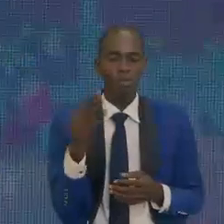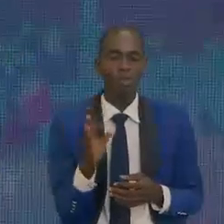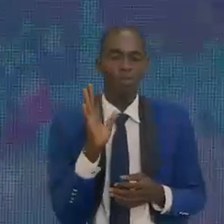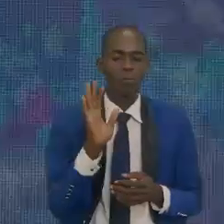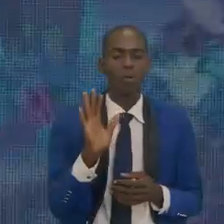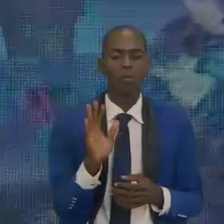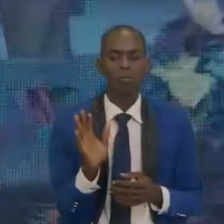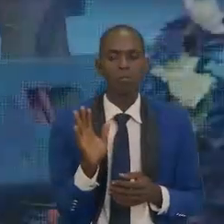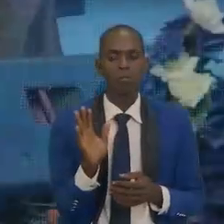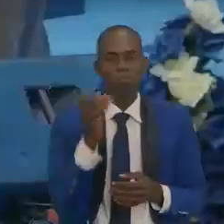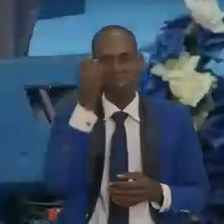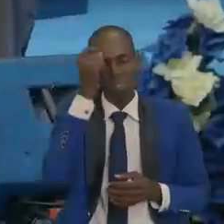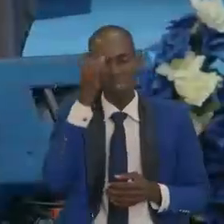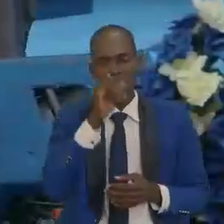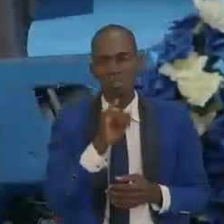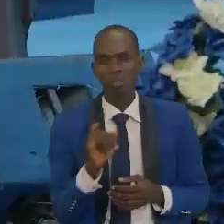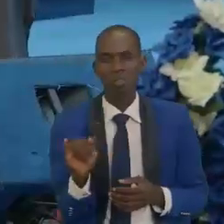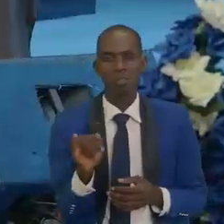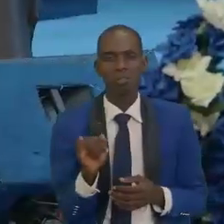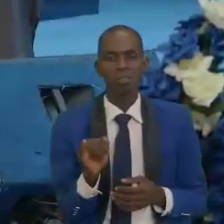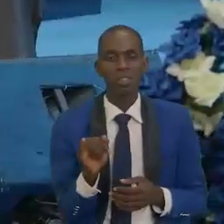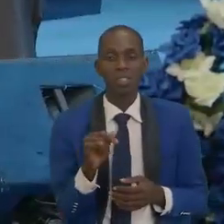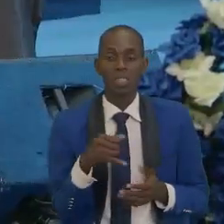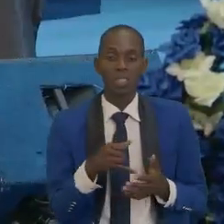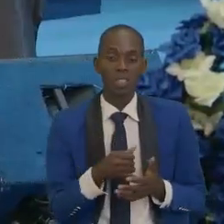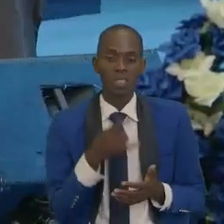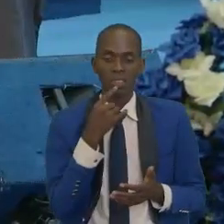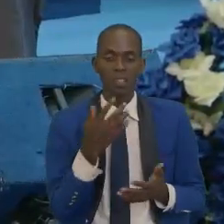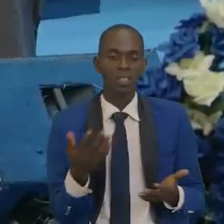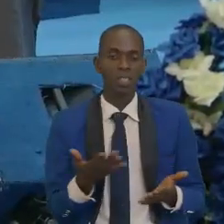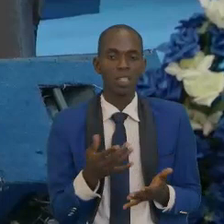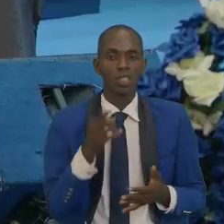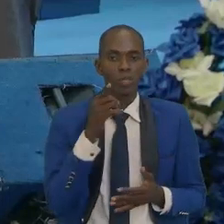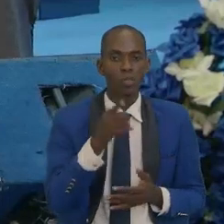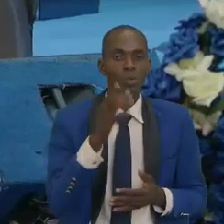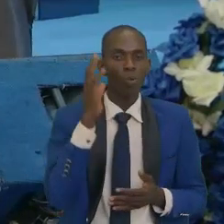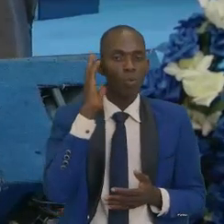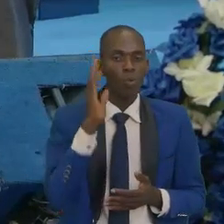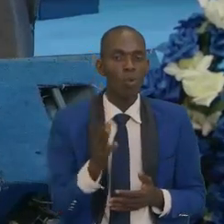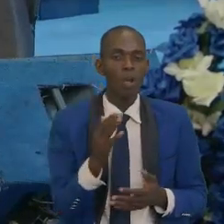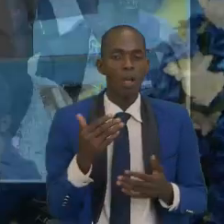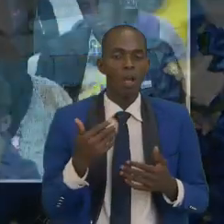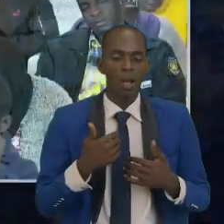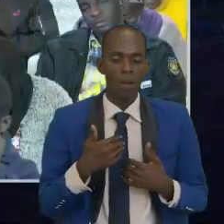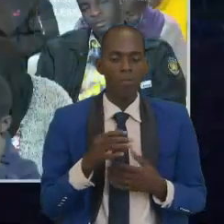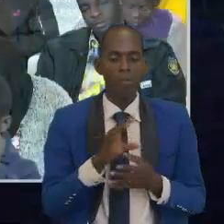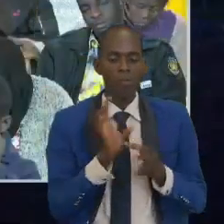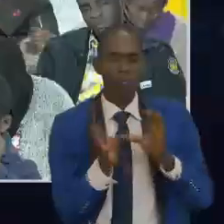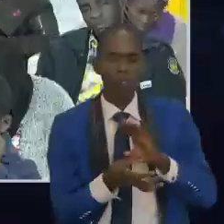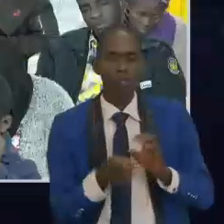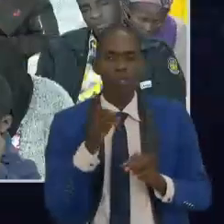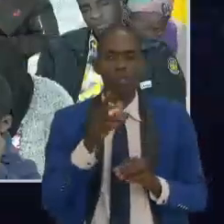your understanding, it says you will have conversion, you will